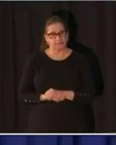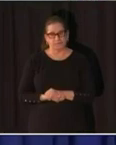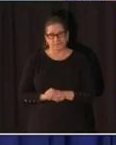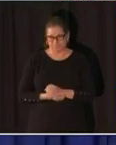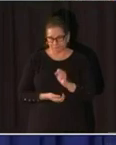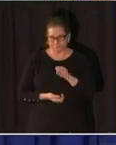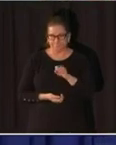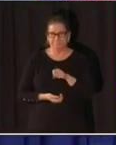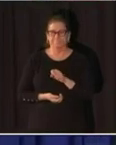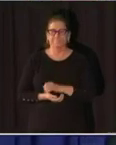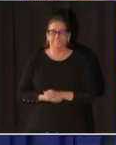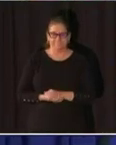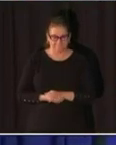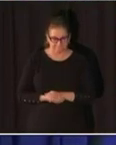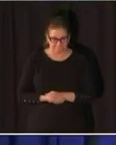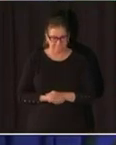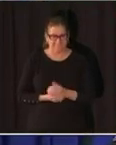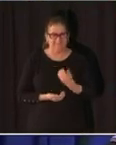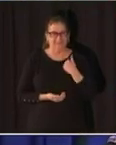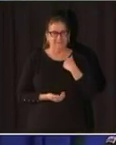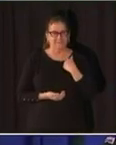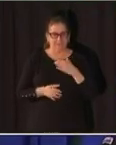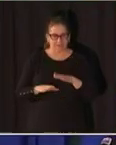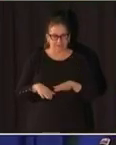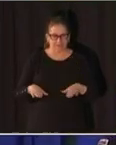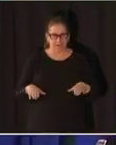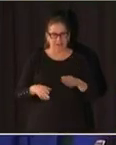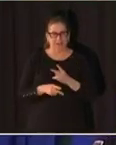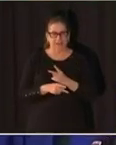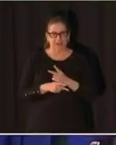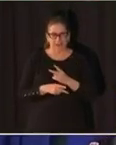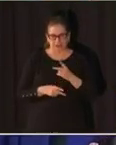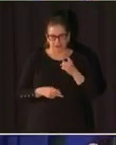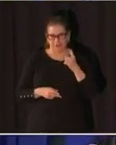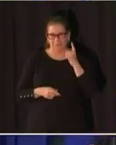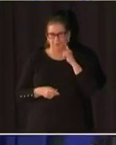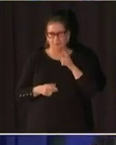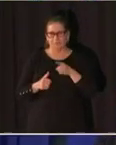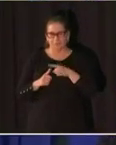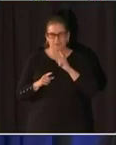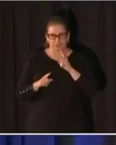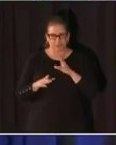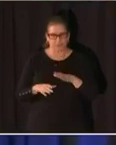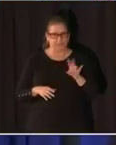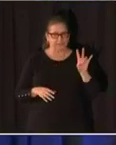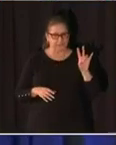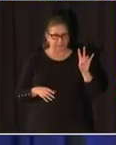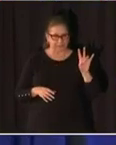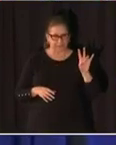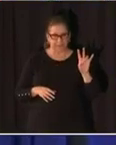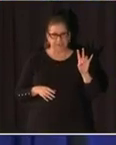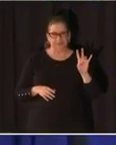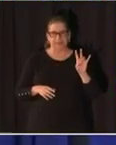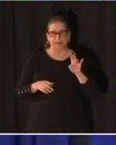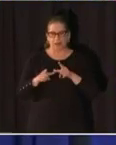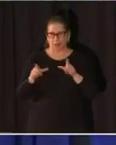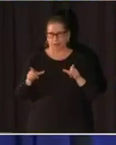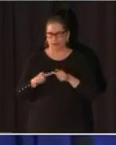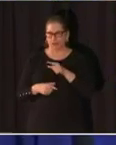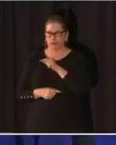to provide childcare, I think, at 6 sites. 7. Is that right? 7 sites now. 7 sites.